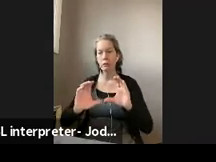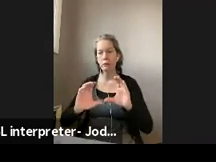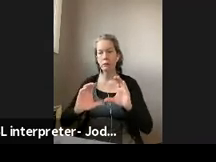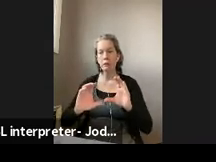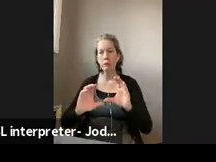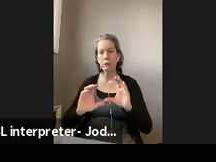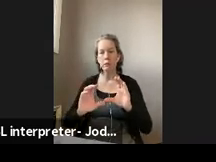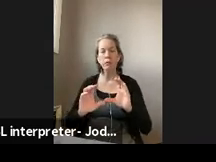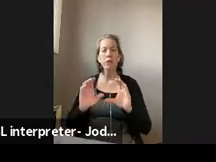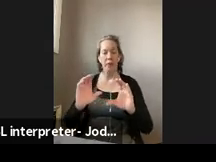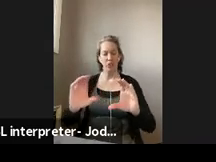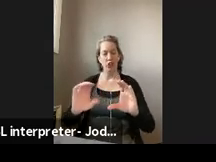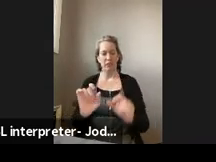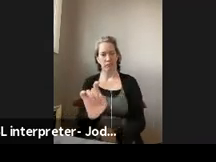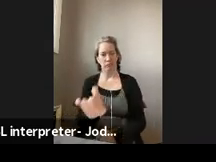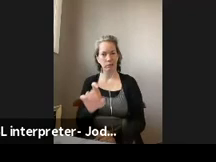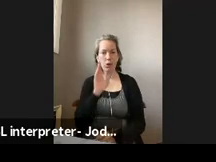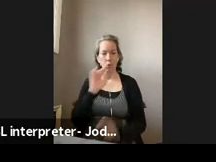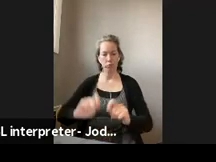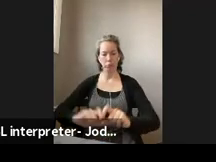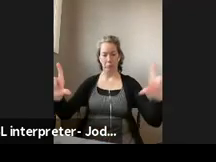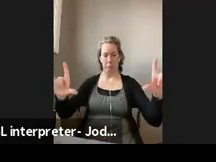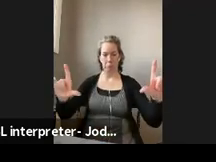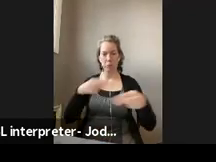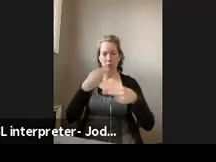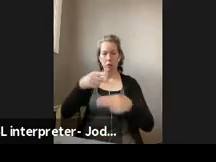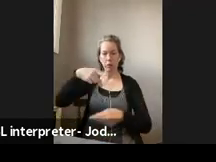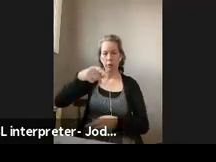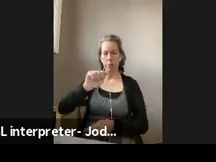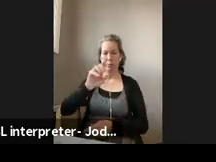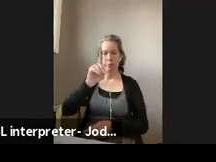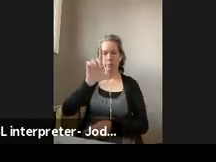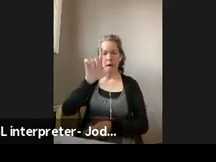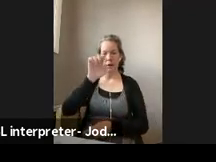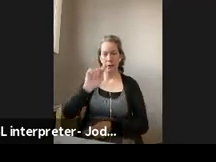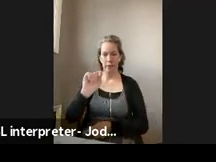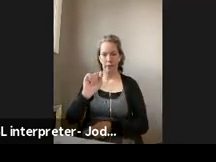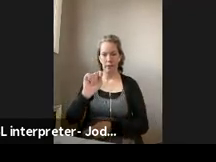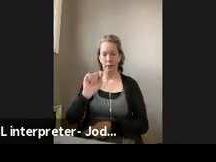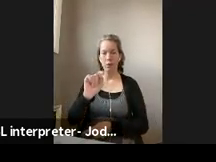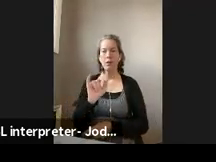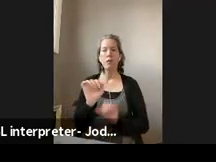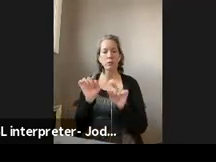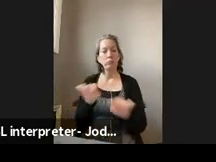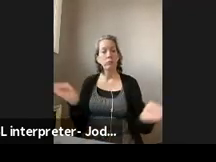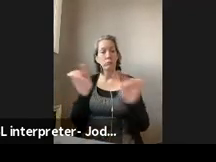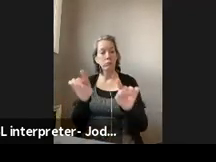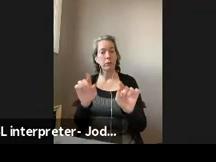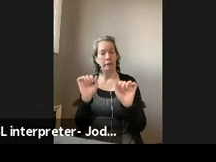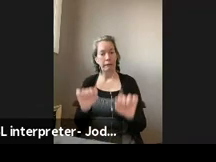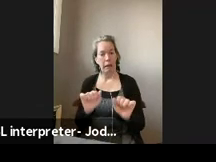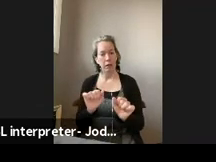called Padlet. Whatever you write here, it's anonymous. We won't know who wrote it. And we want you to fill in what you think